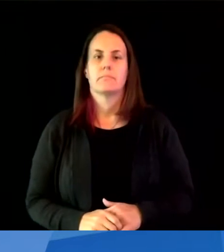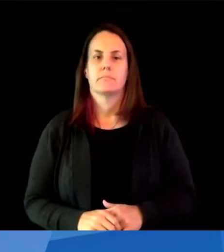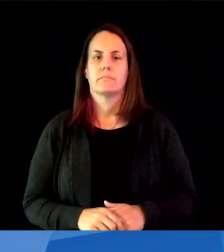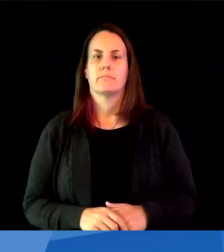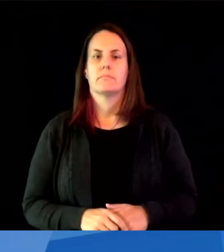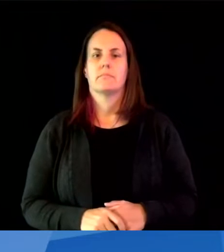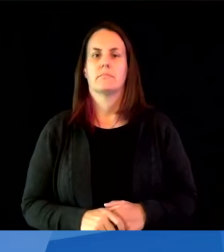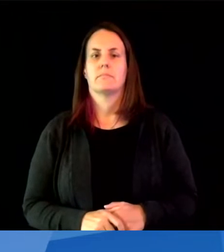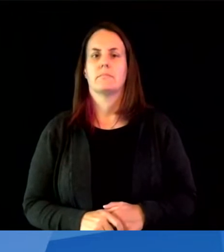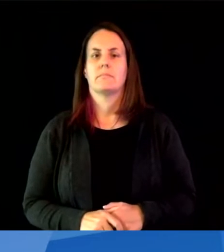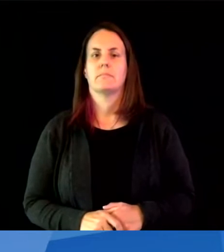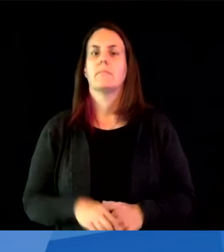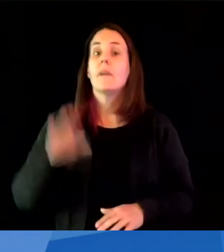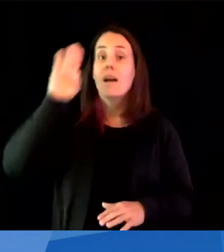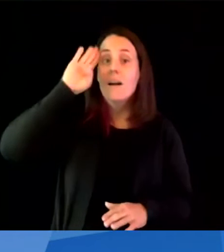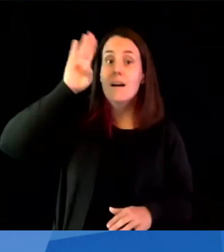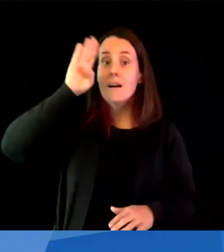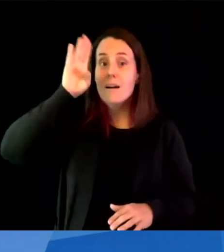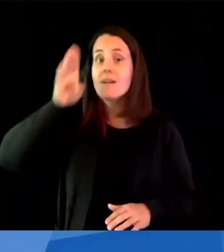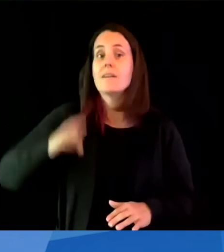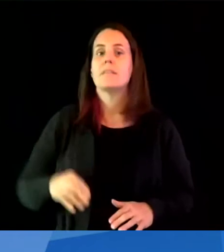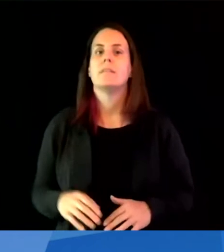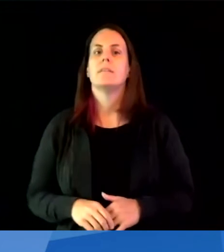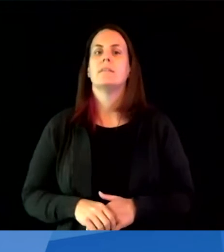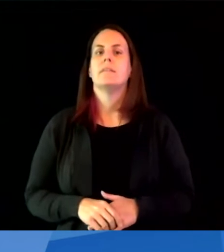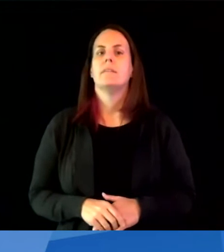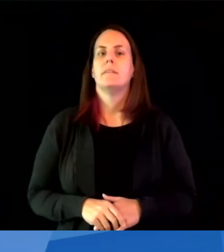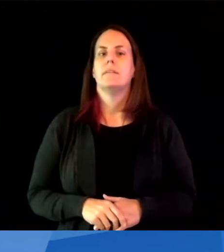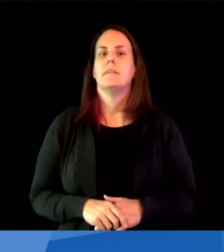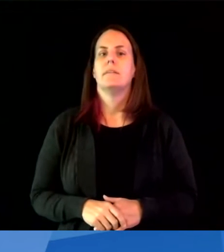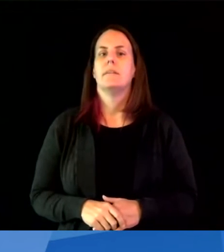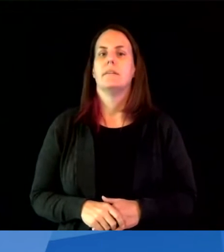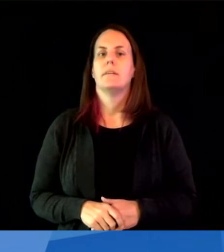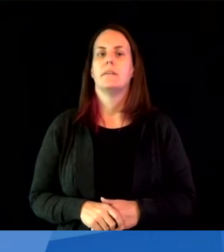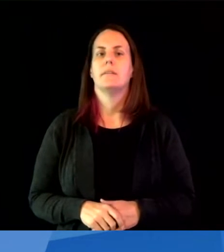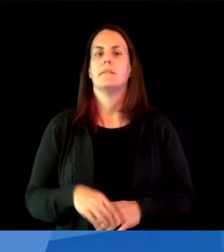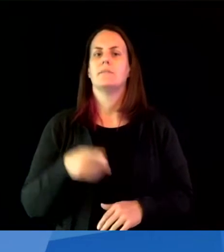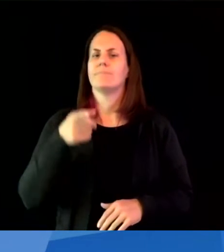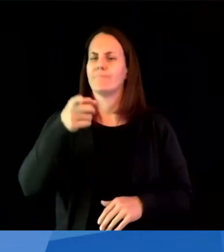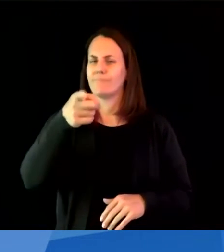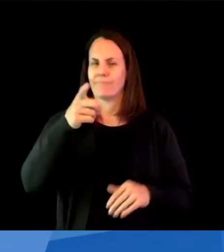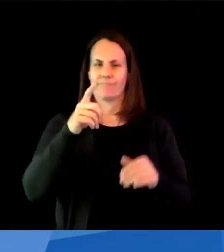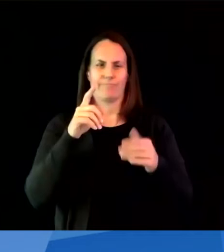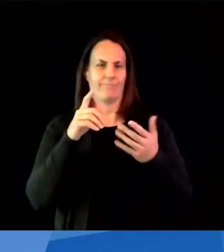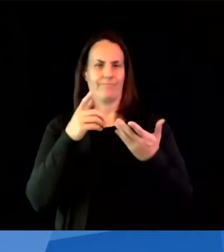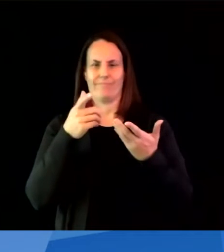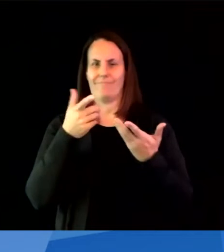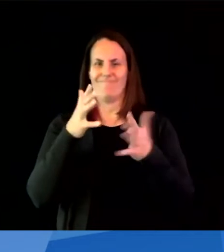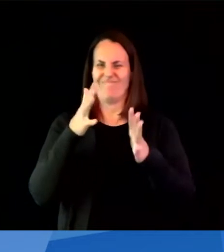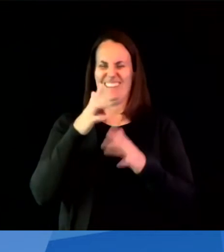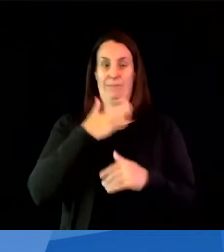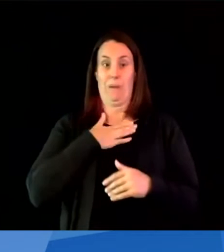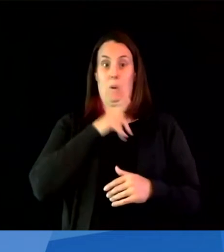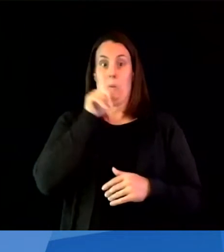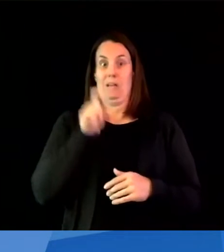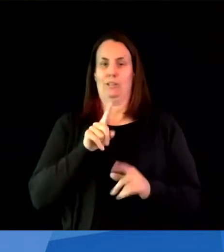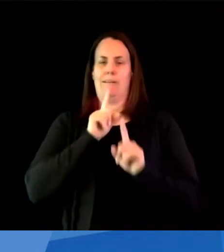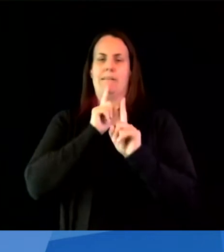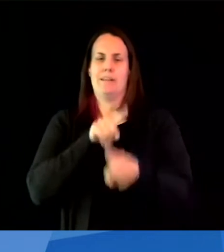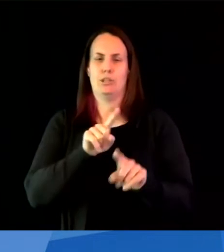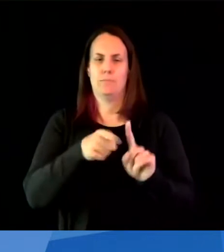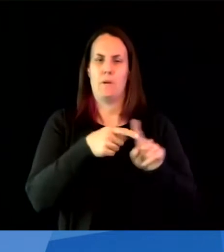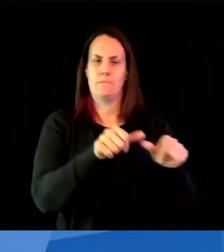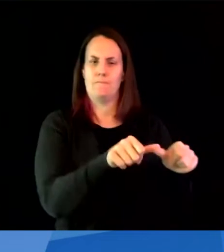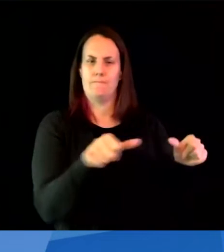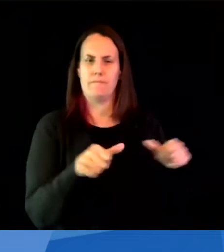Quick question for you. Just I had a question about the facility, but it was asked and answered already. So more generally, I know we're talking about the you mentioned